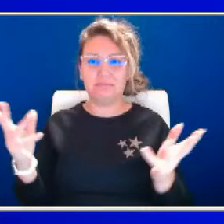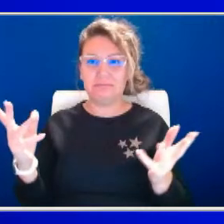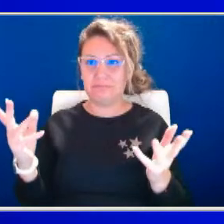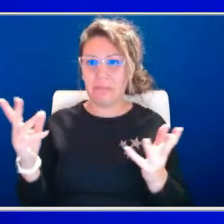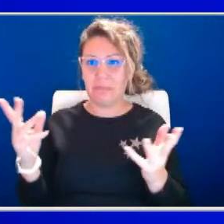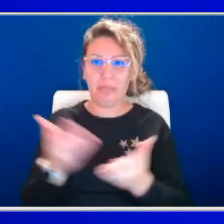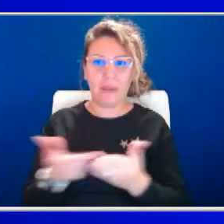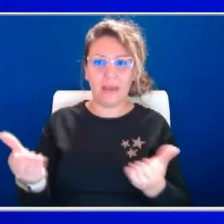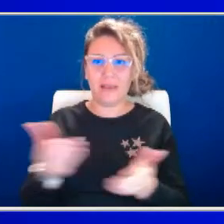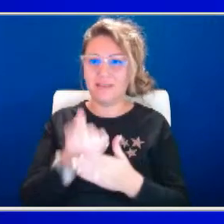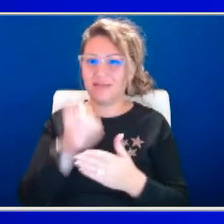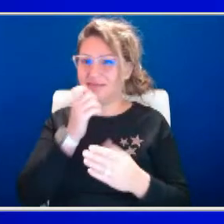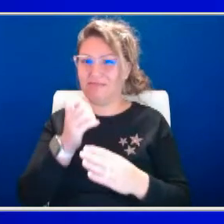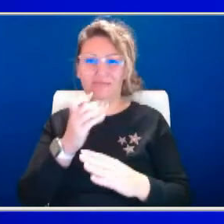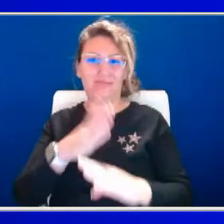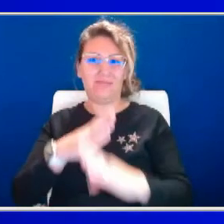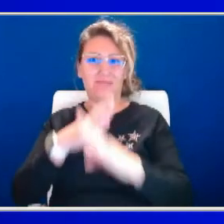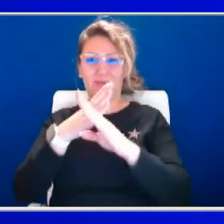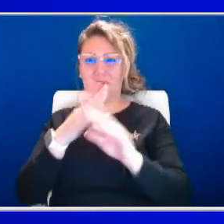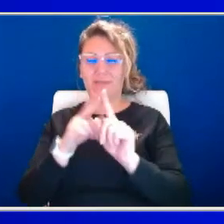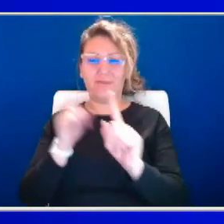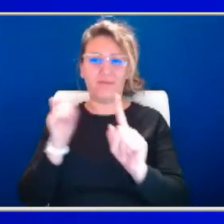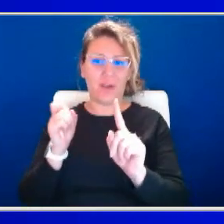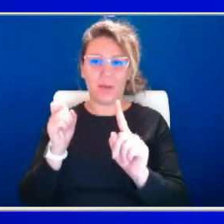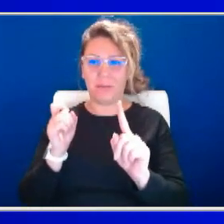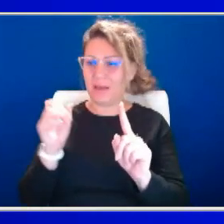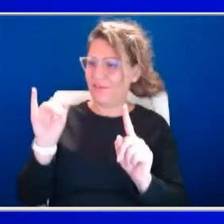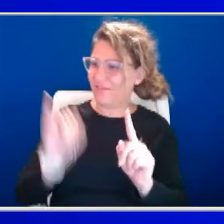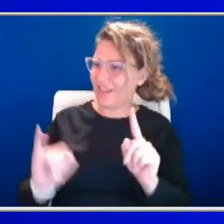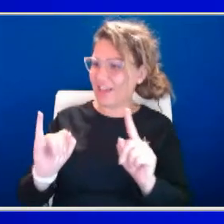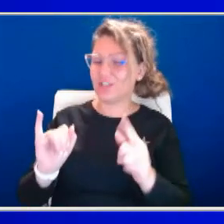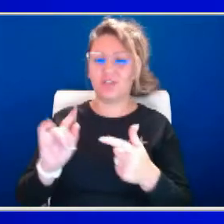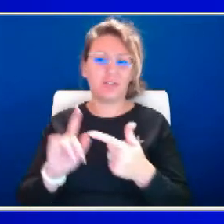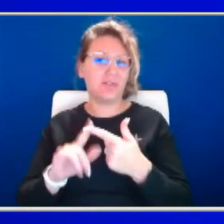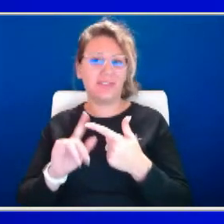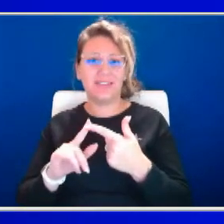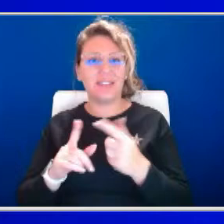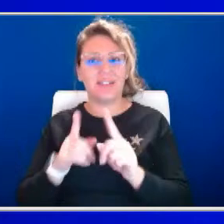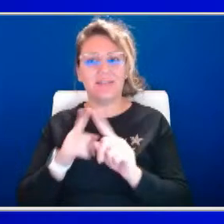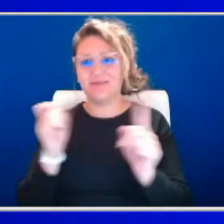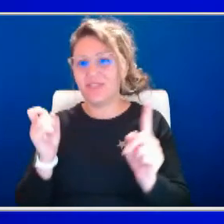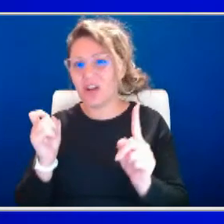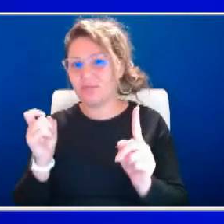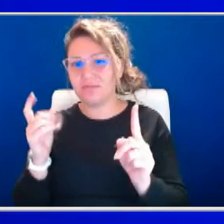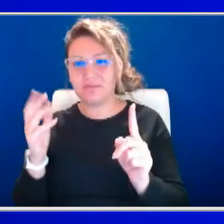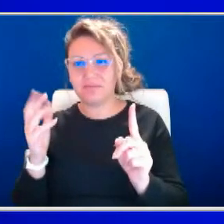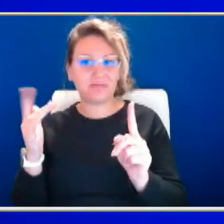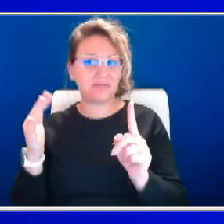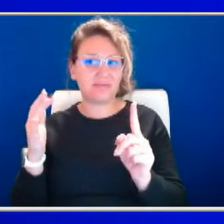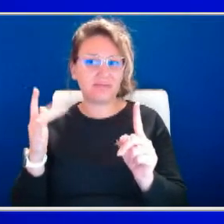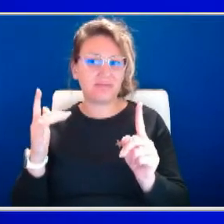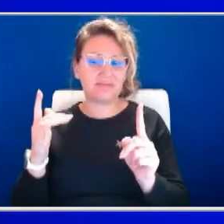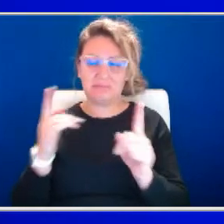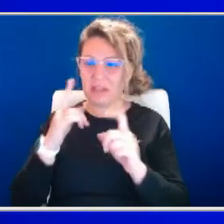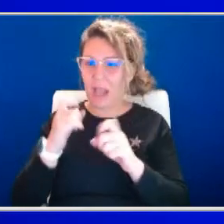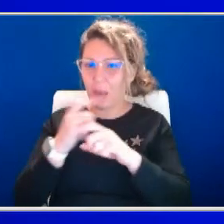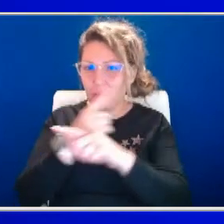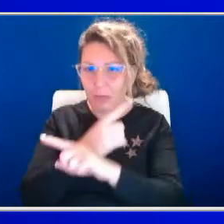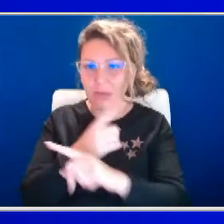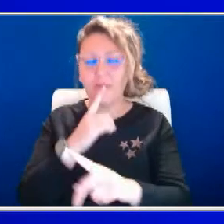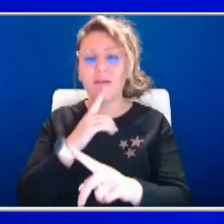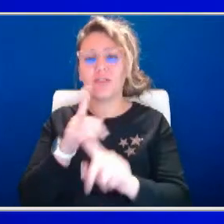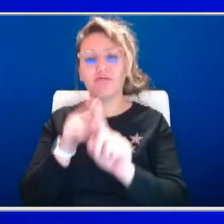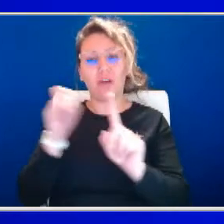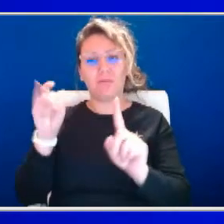not protect you from infection. They don't protect you from from the complications of those infections.